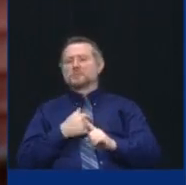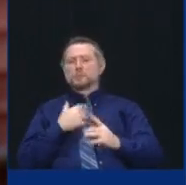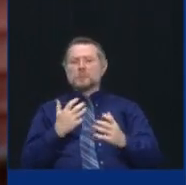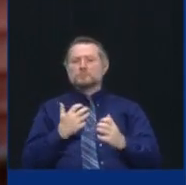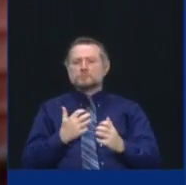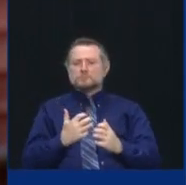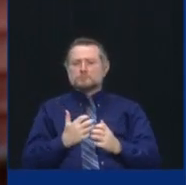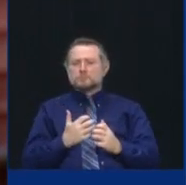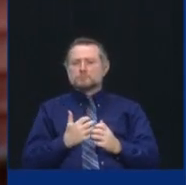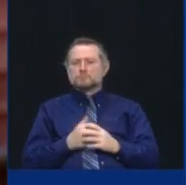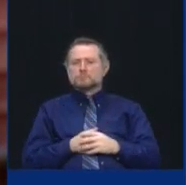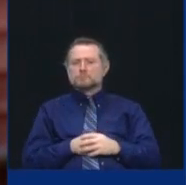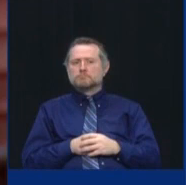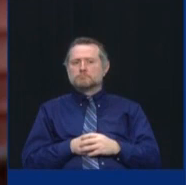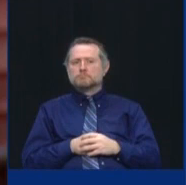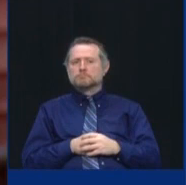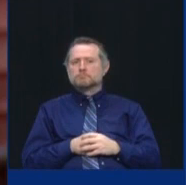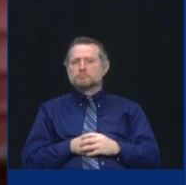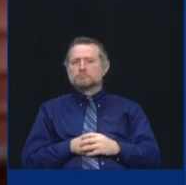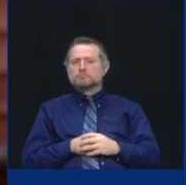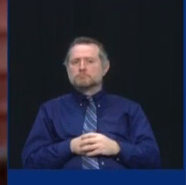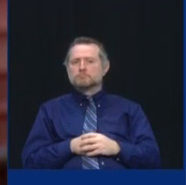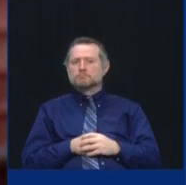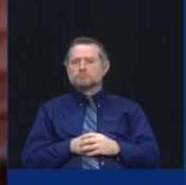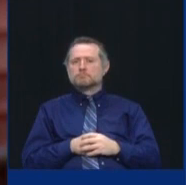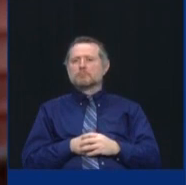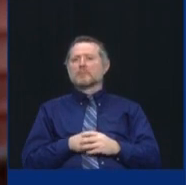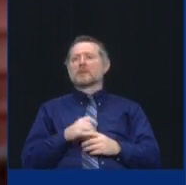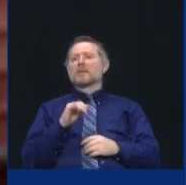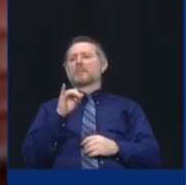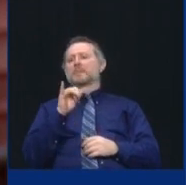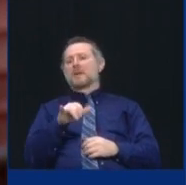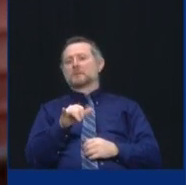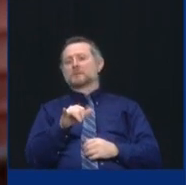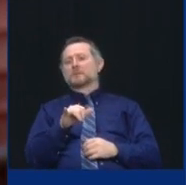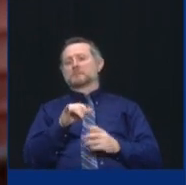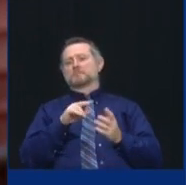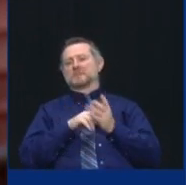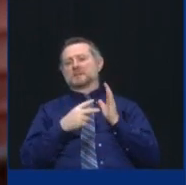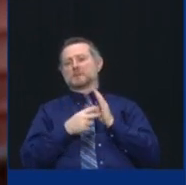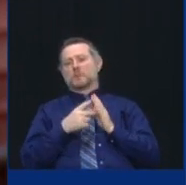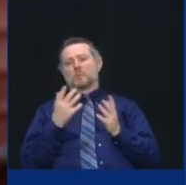That is the sine qua non, is public safety.